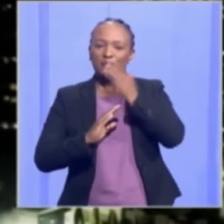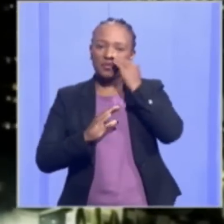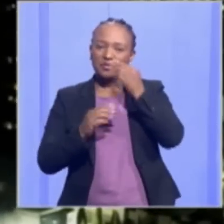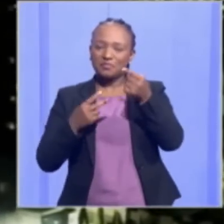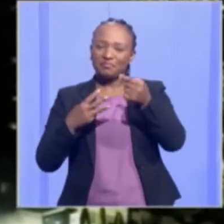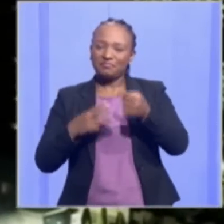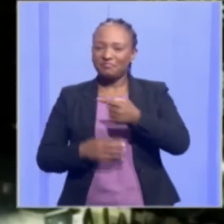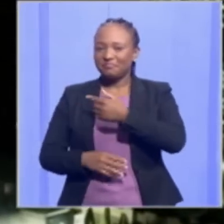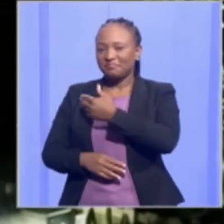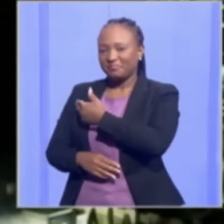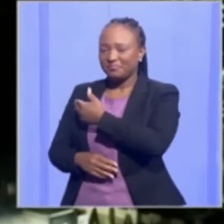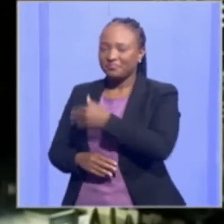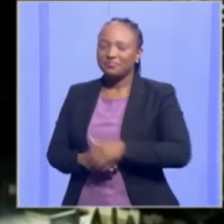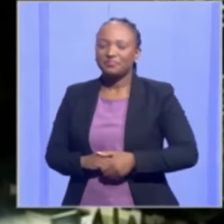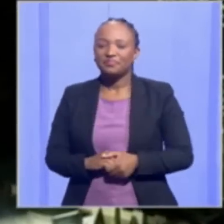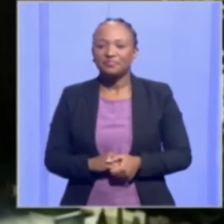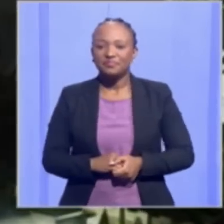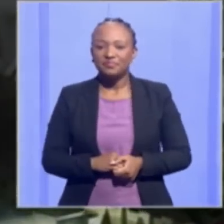tse itlhommeng pele.